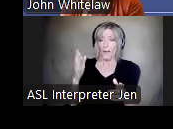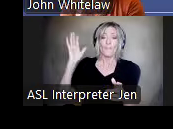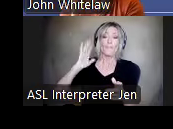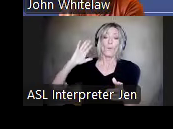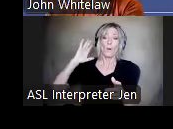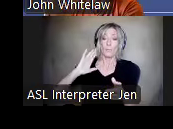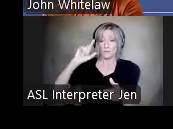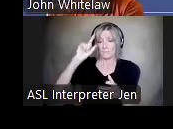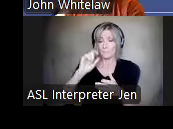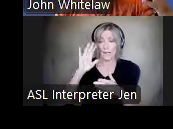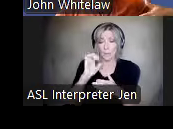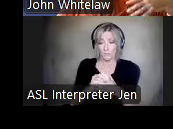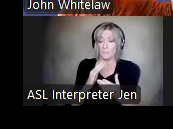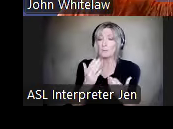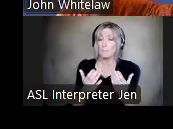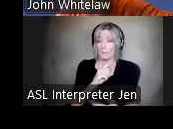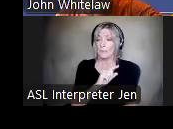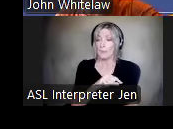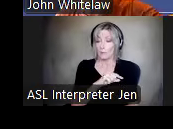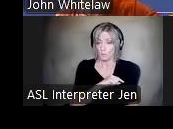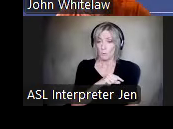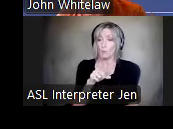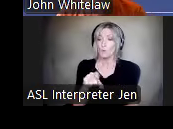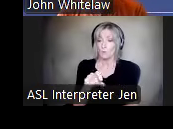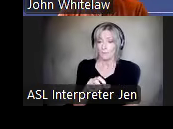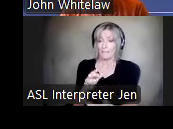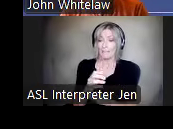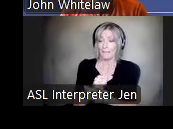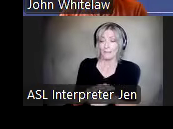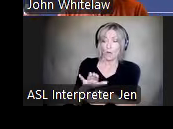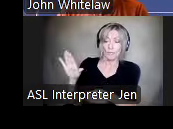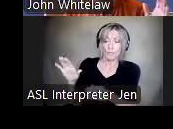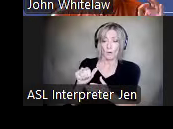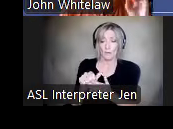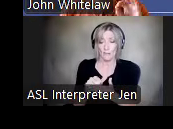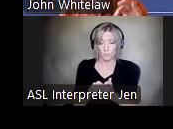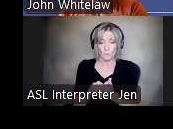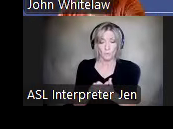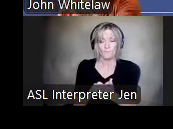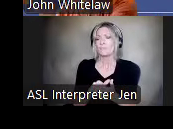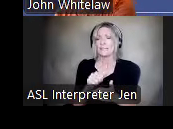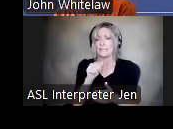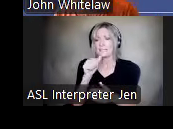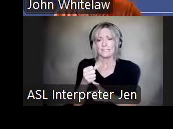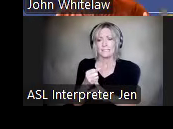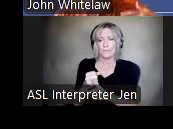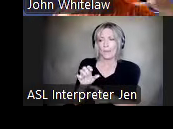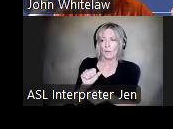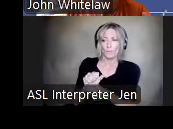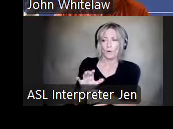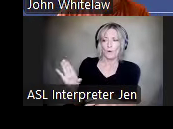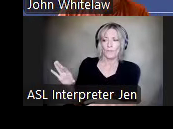who might be eligible, in which case you can collect on their account. And note, it does not affect the worker's benefit. There's